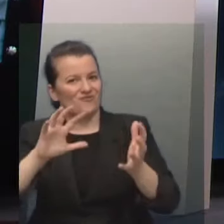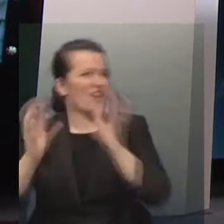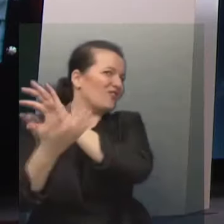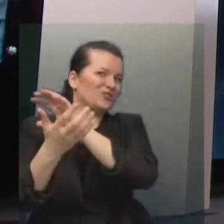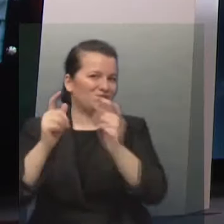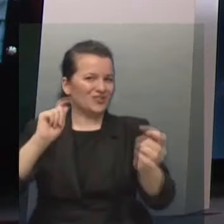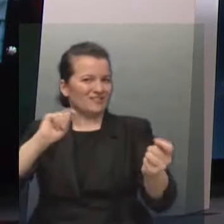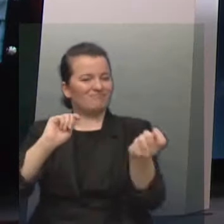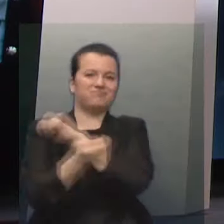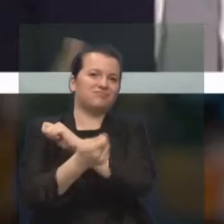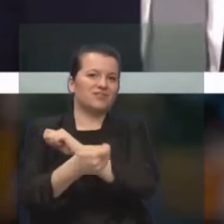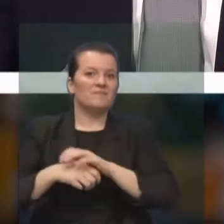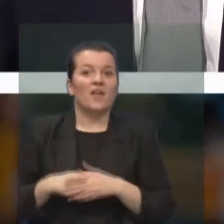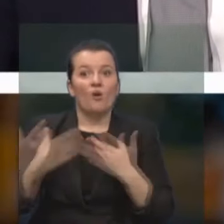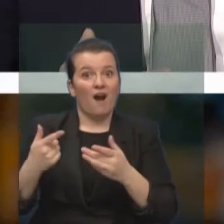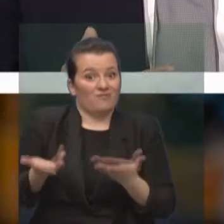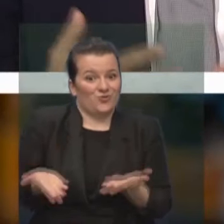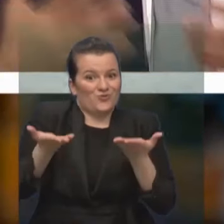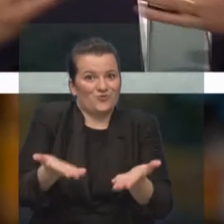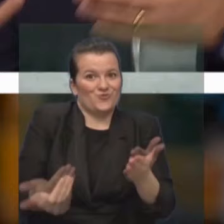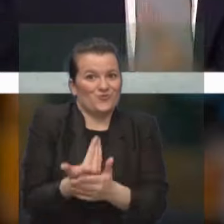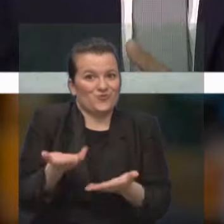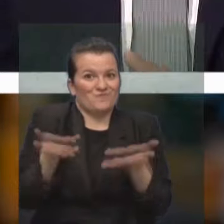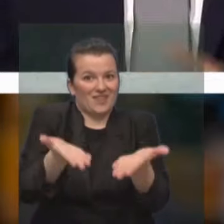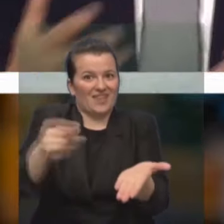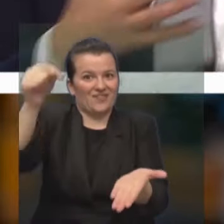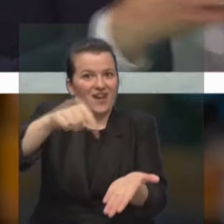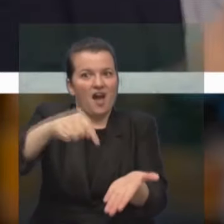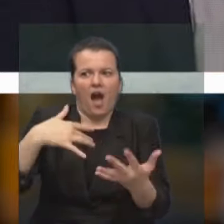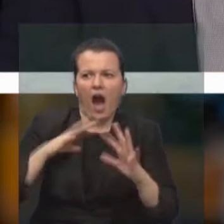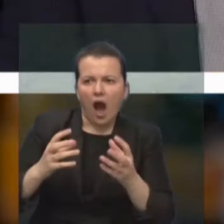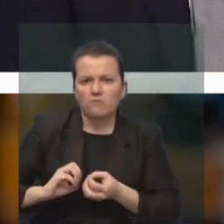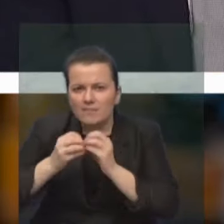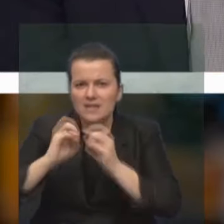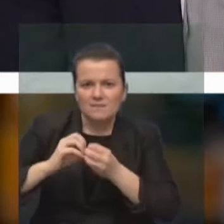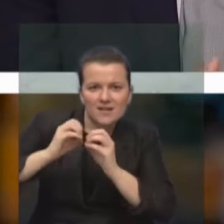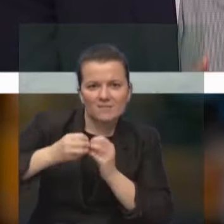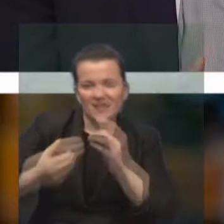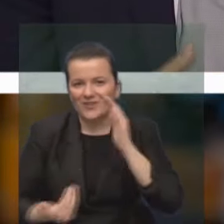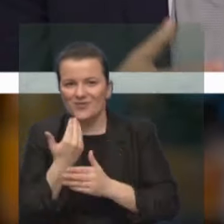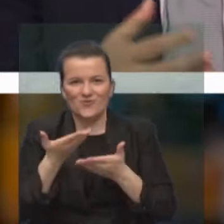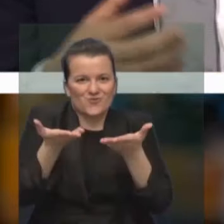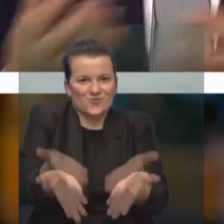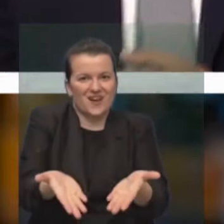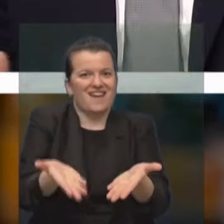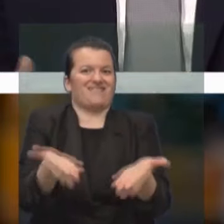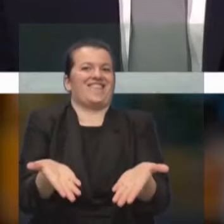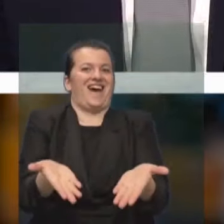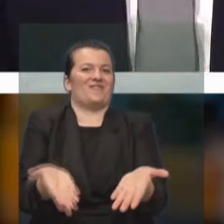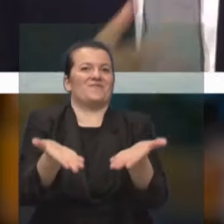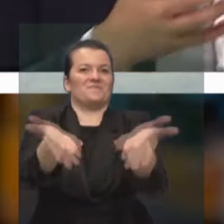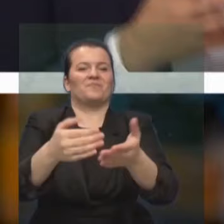by the poles of excellence and innovation that we are building as we speak. And so instead of being a car-making